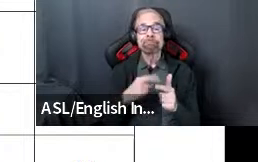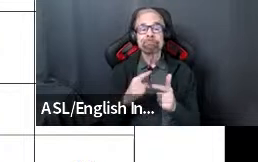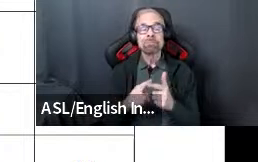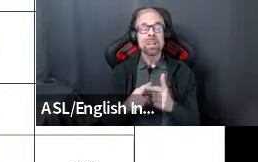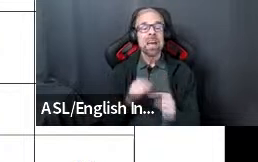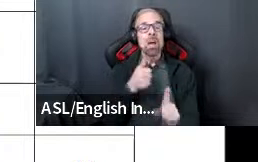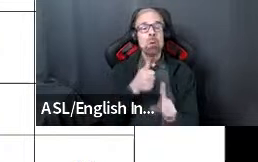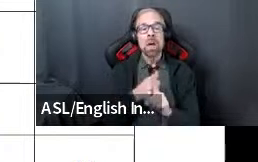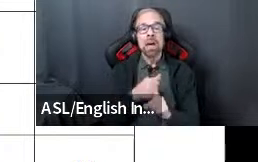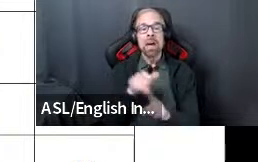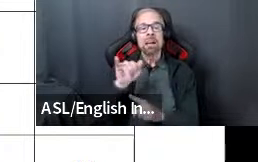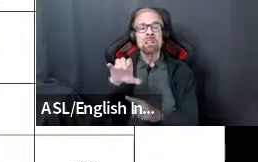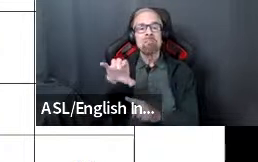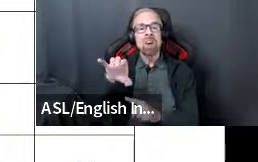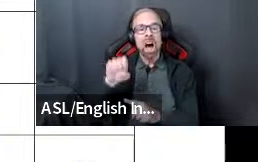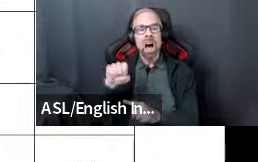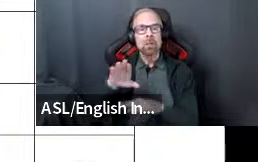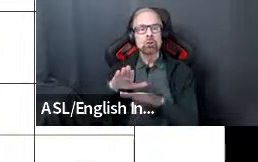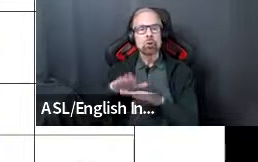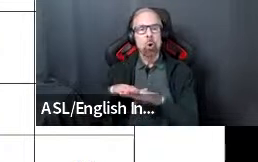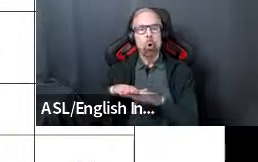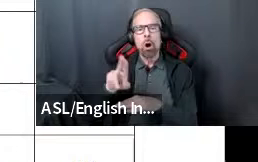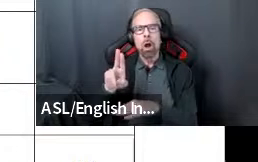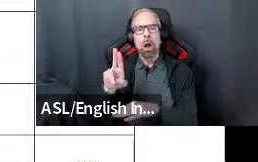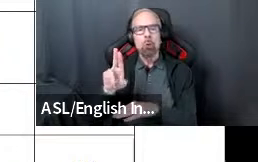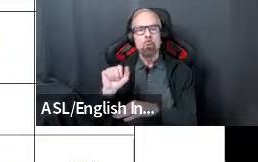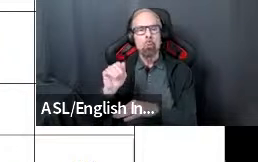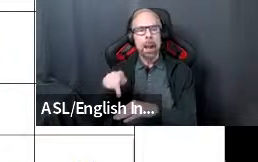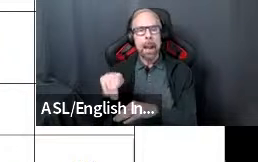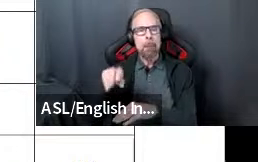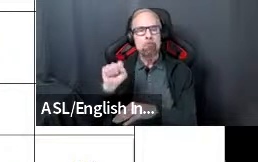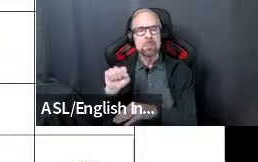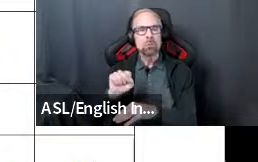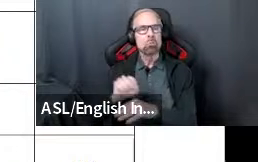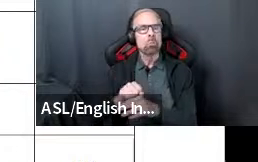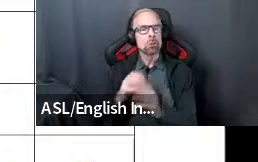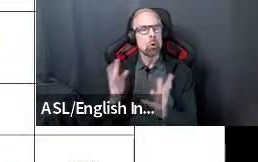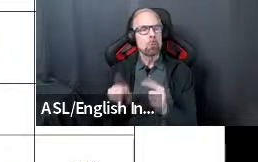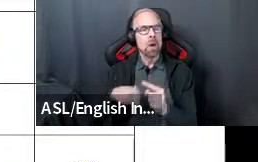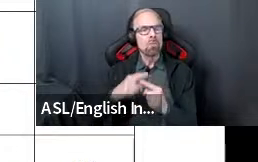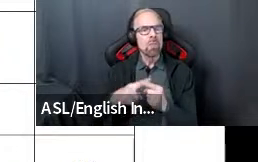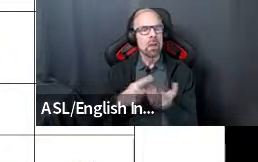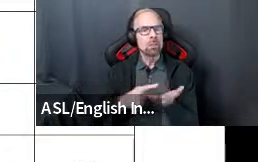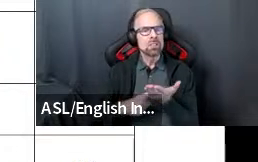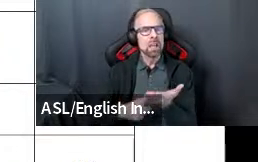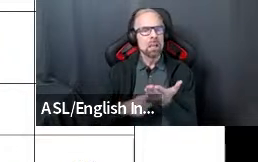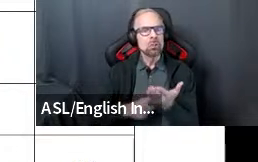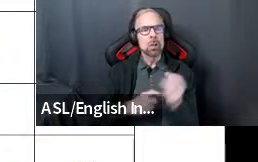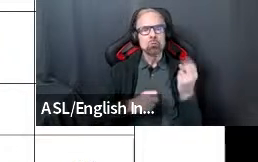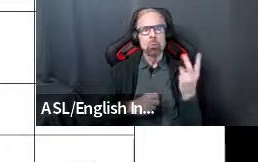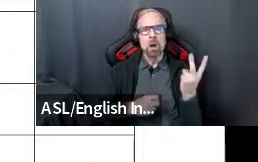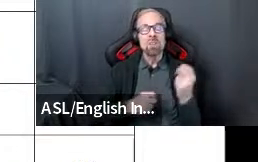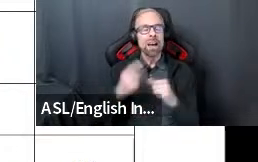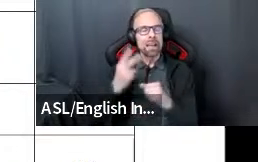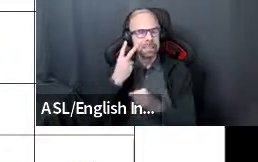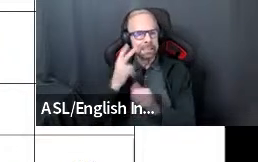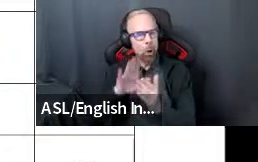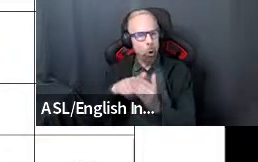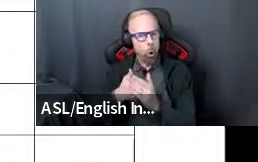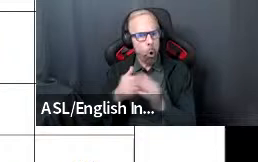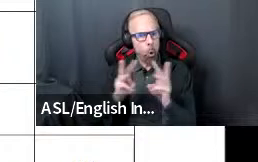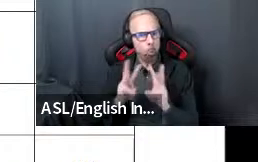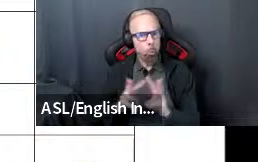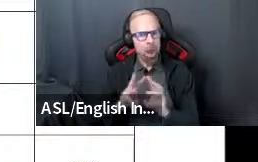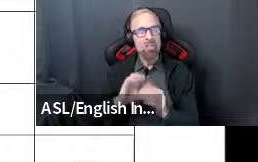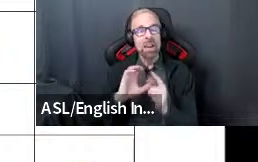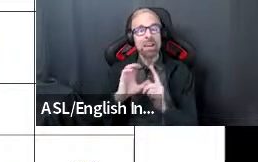ramps, and I know we talked about ice during our discussion of 12, and I don't see it. I see we've added the all-weather conditions, but I do feel like ice would